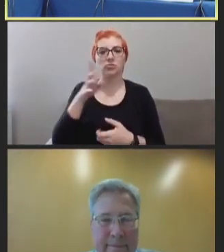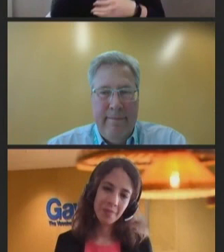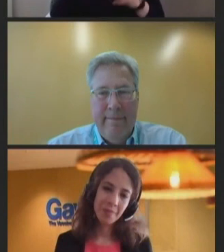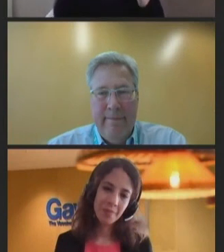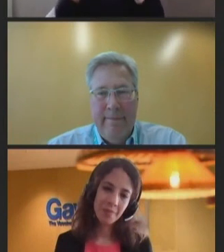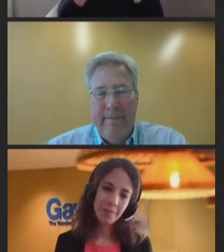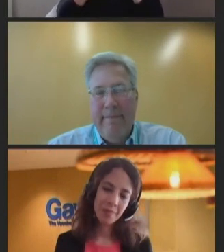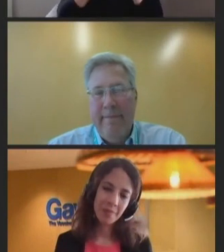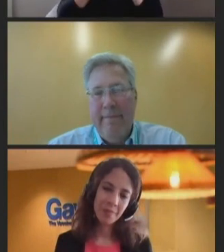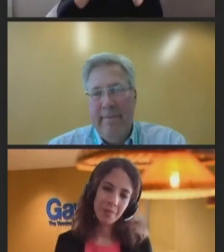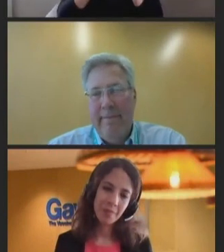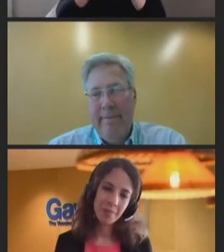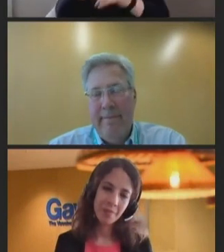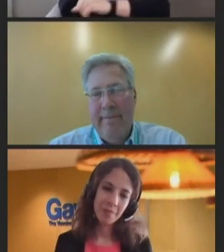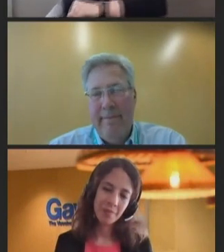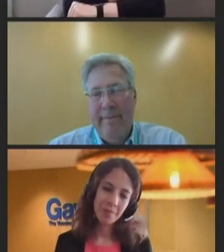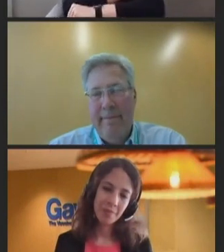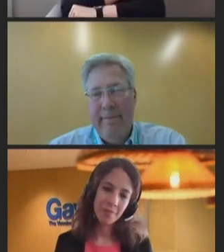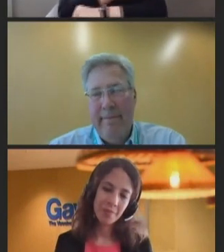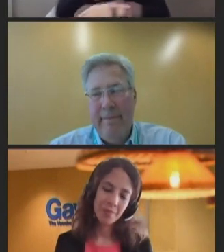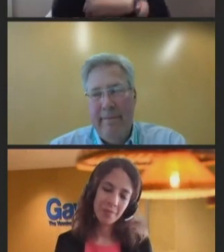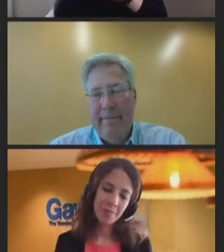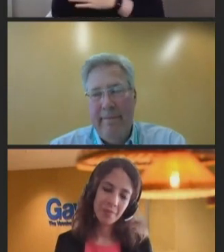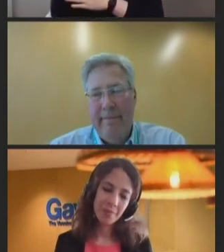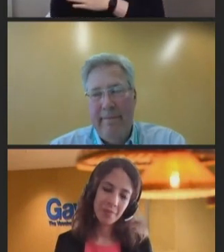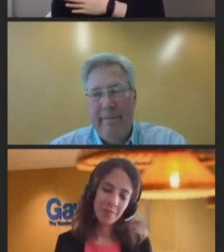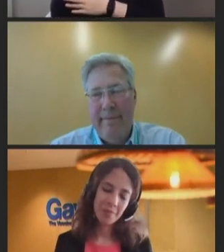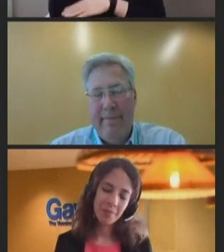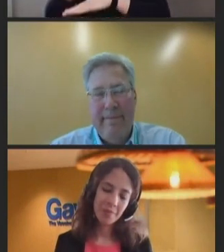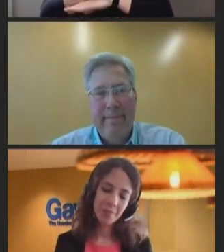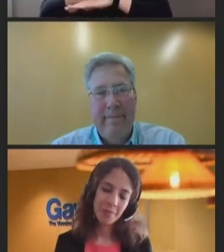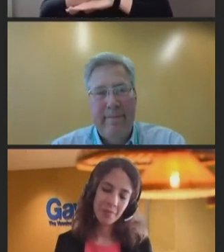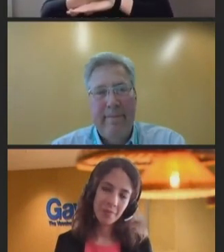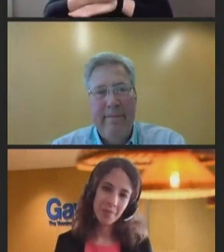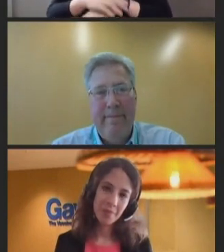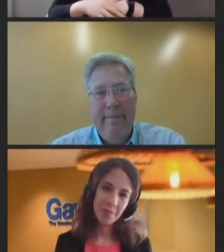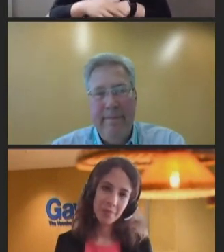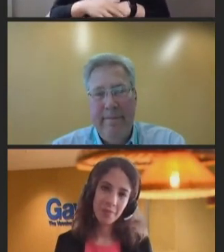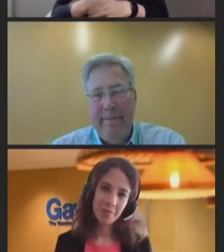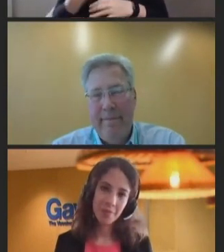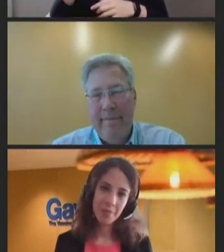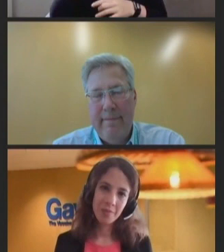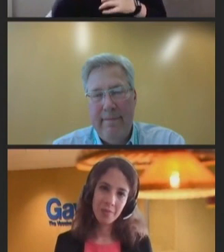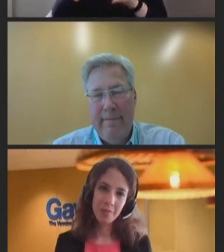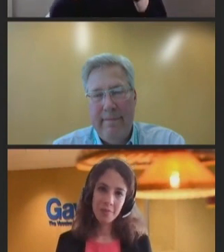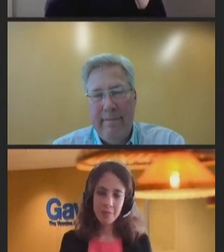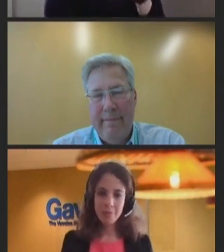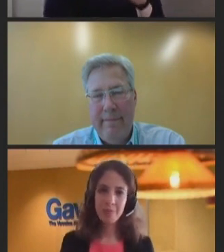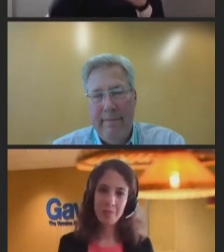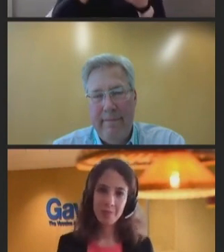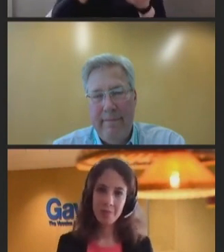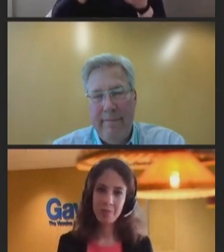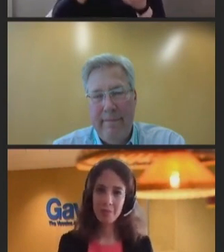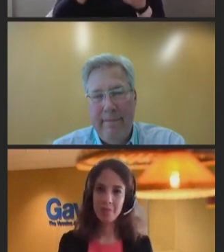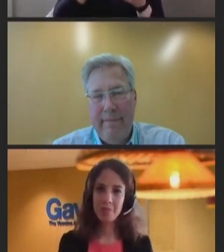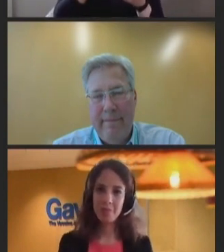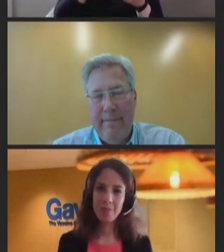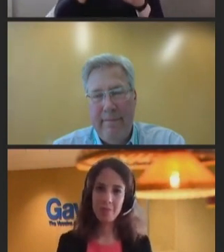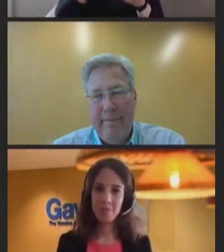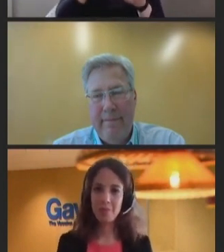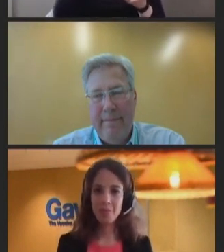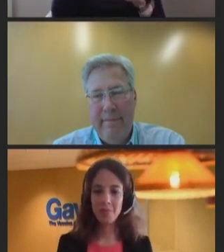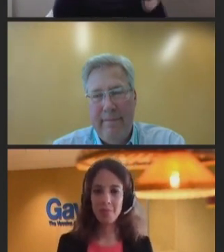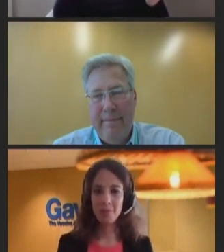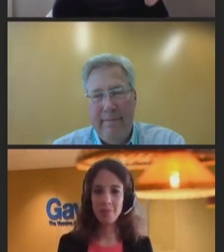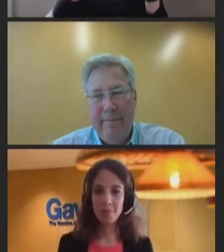about vaccine in 100 days, what struck me was, as we're moving toward this kind of rapid response,